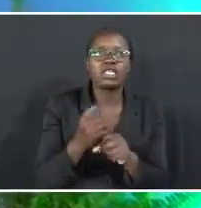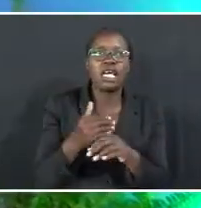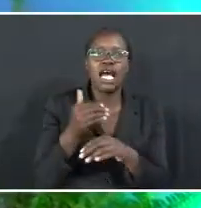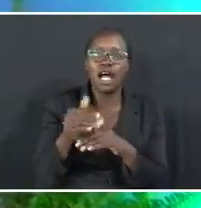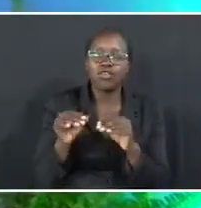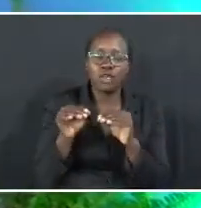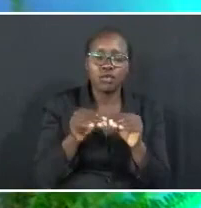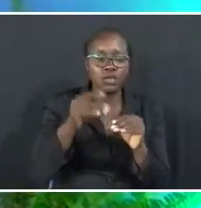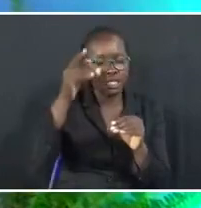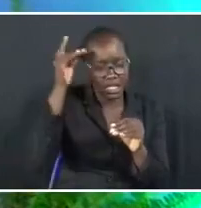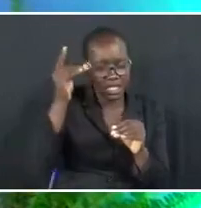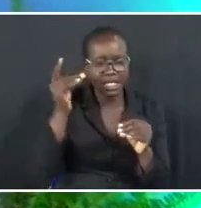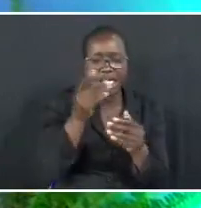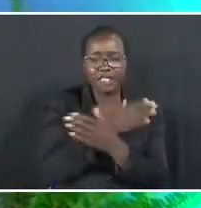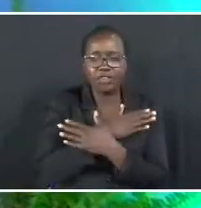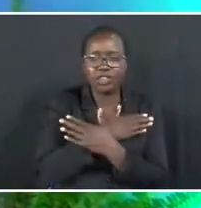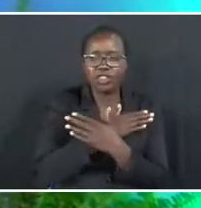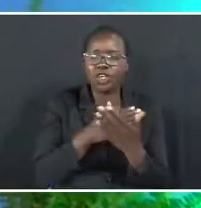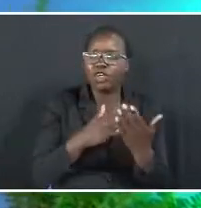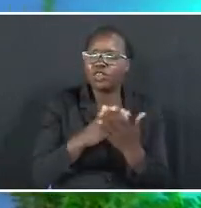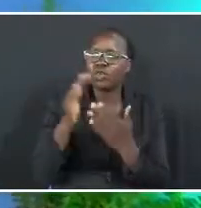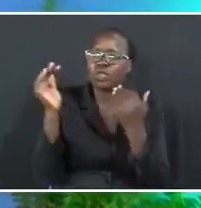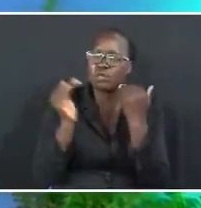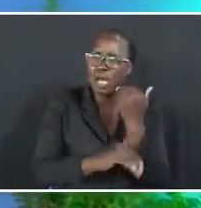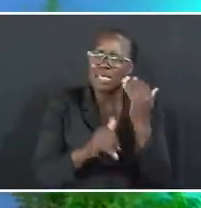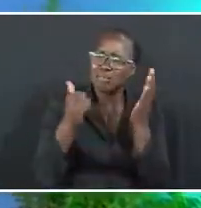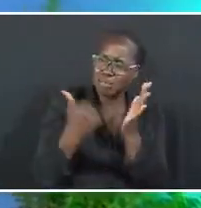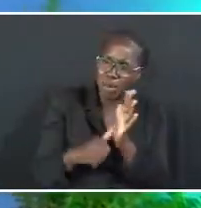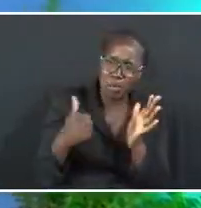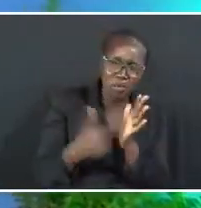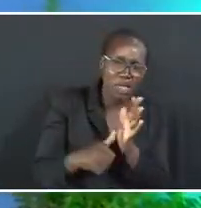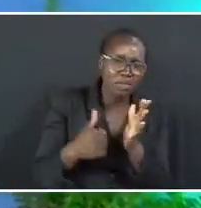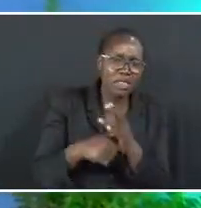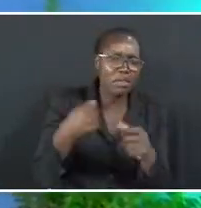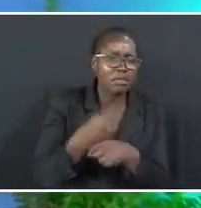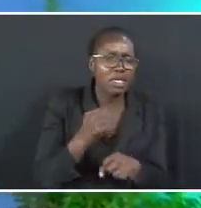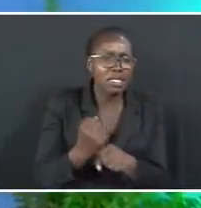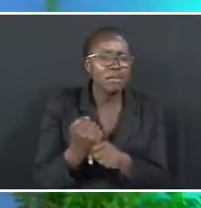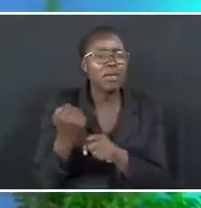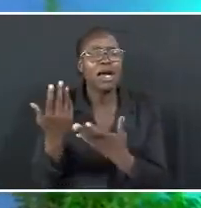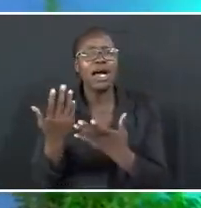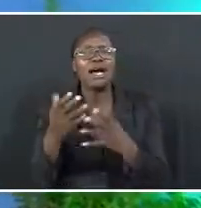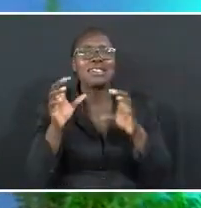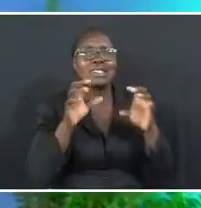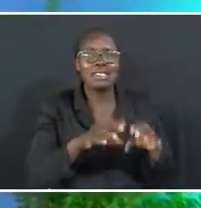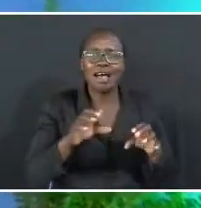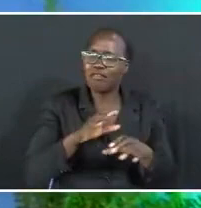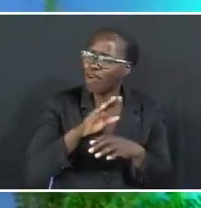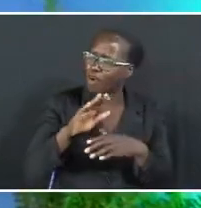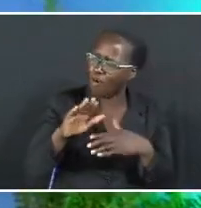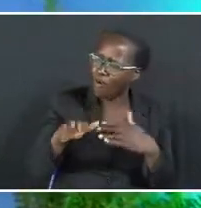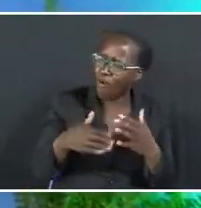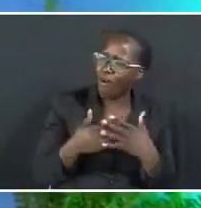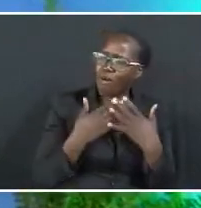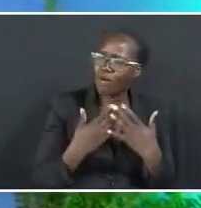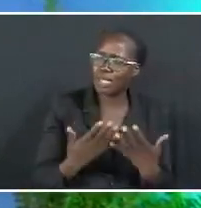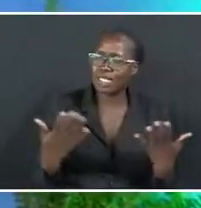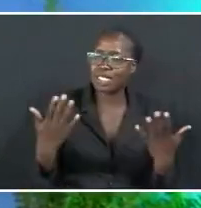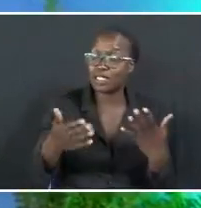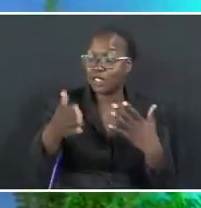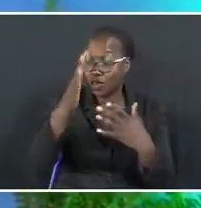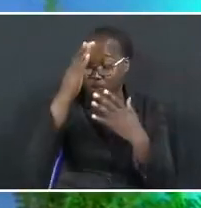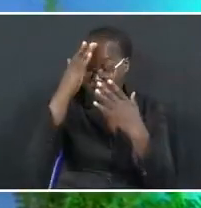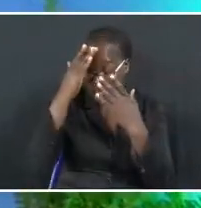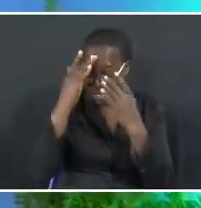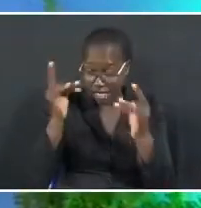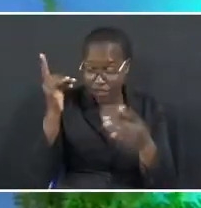after putting Daniel and his friends through all this trouble, after making them go and suffer through all these things, God decides